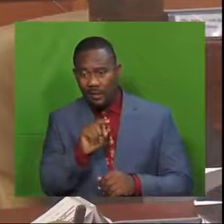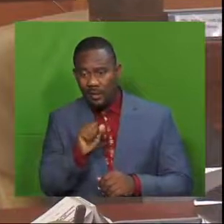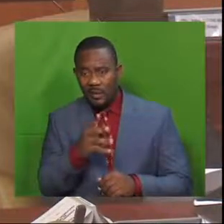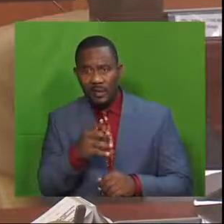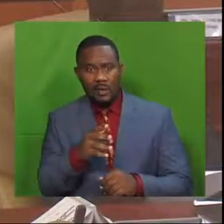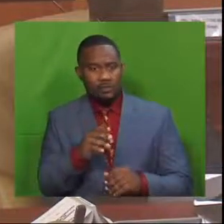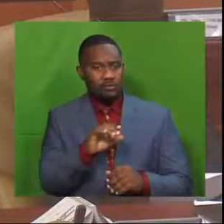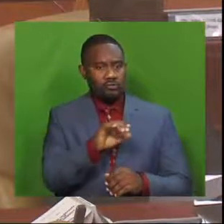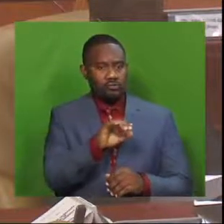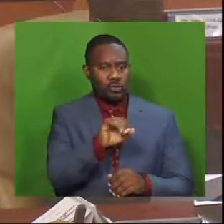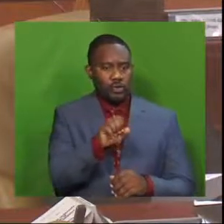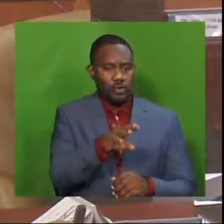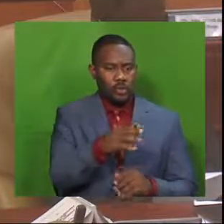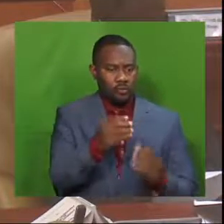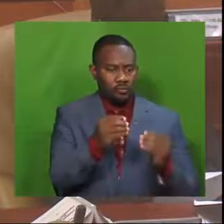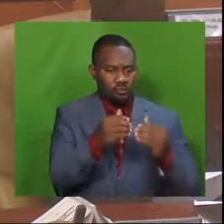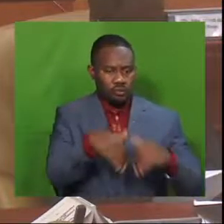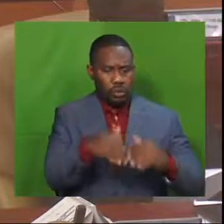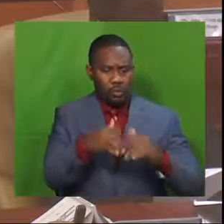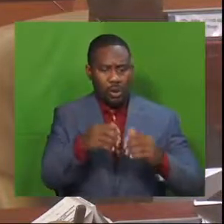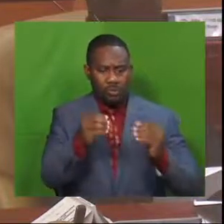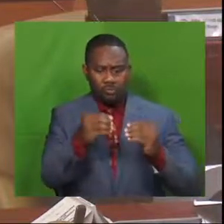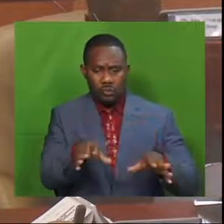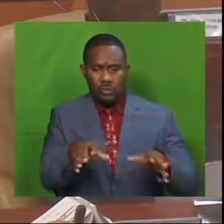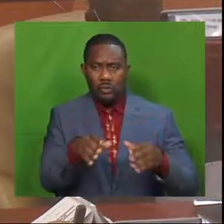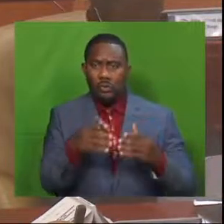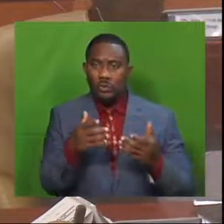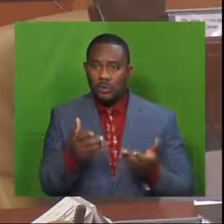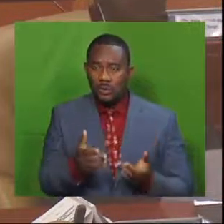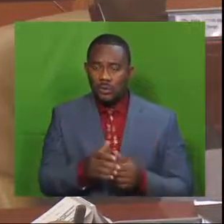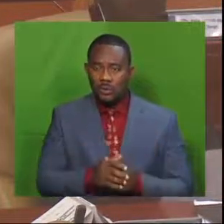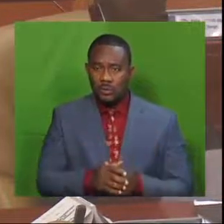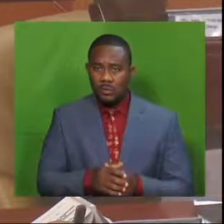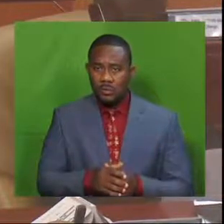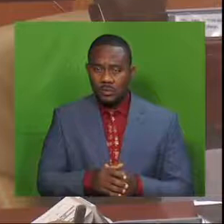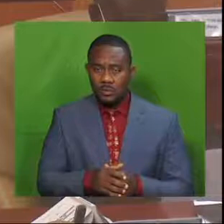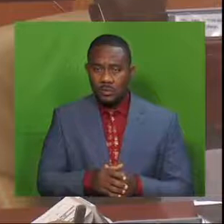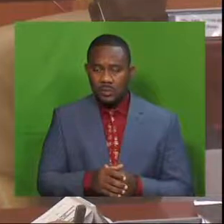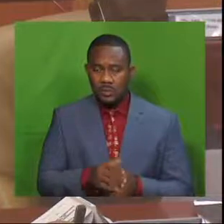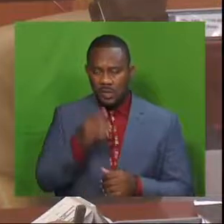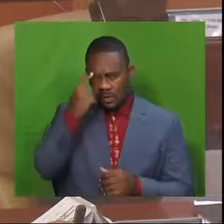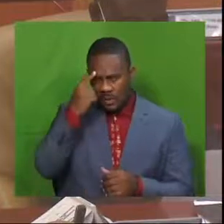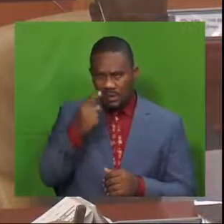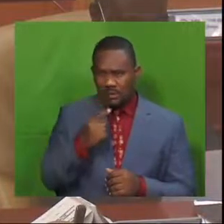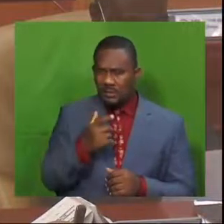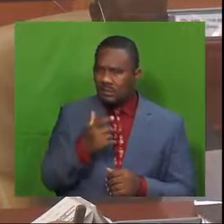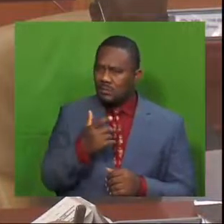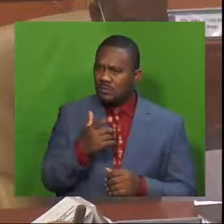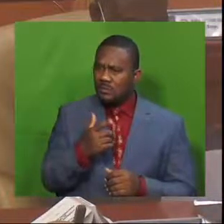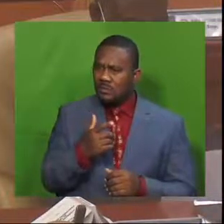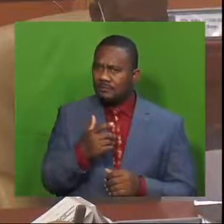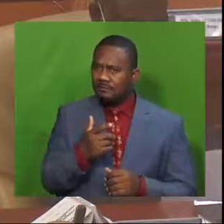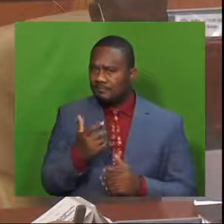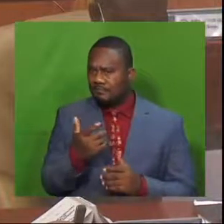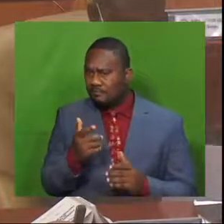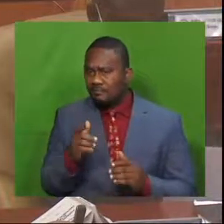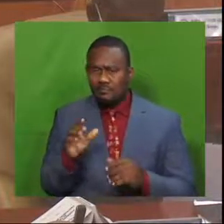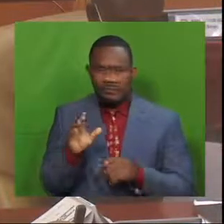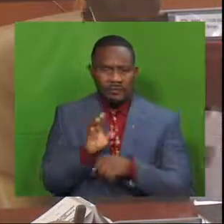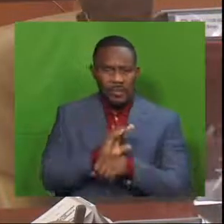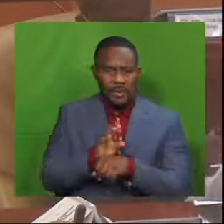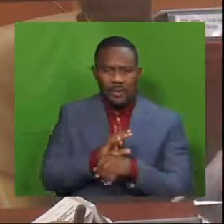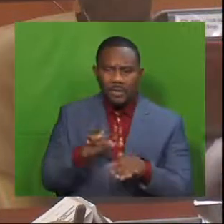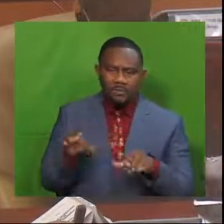business collapses. I think it should be collapsed businesses. or businesses that have been shut down associated